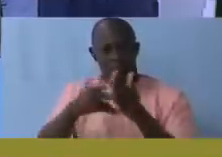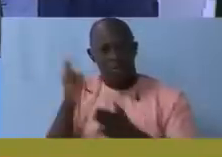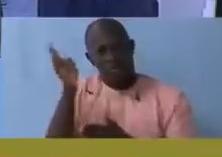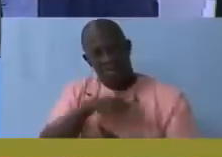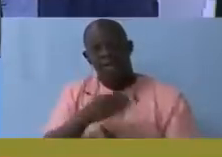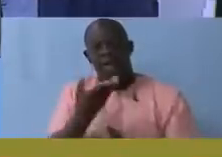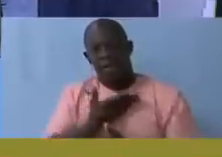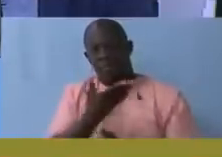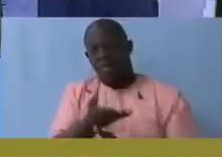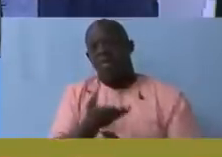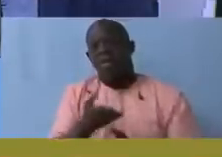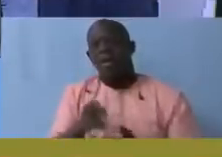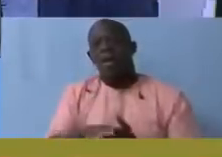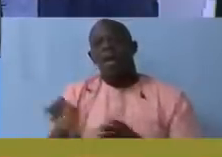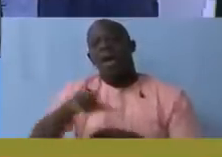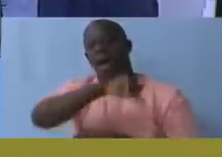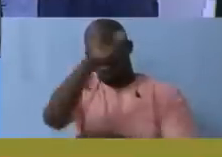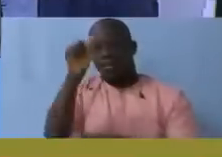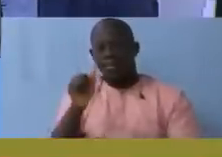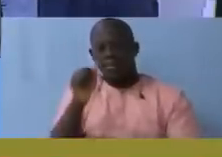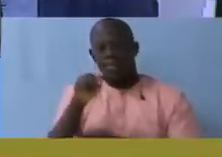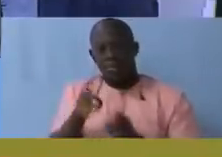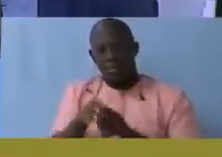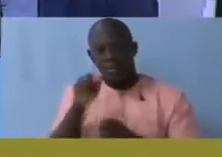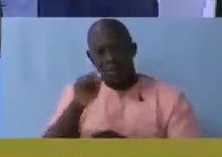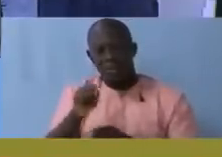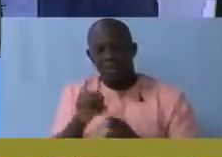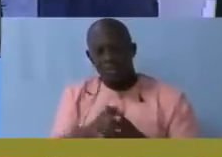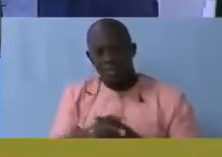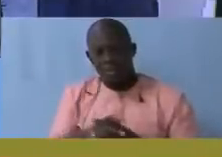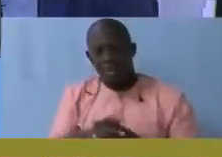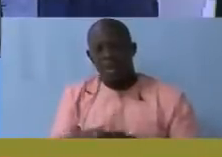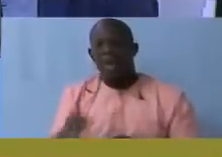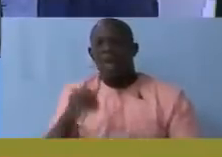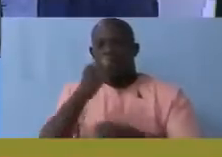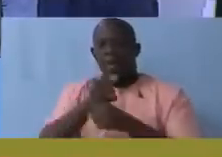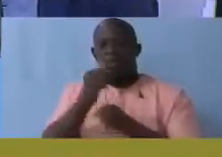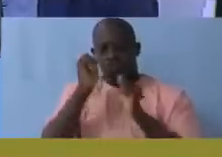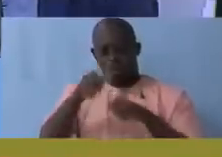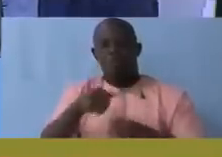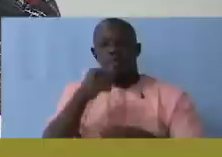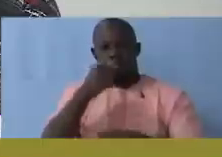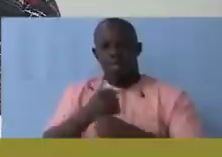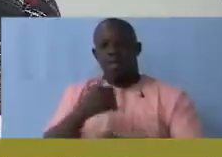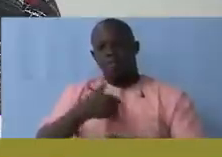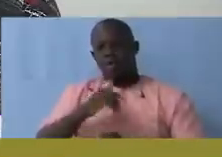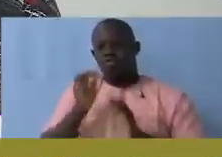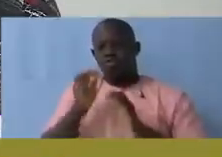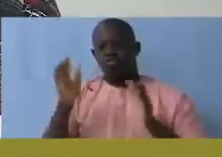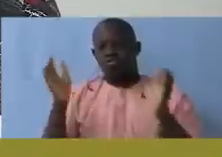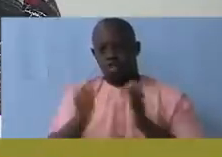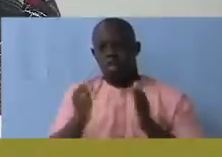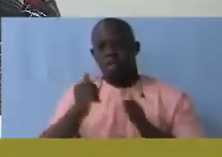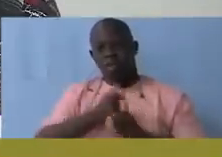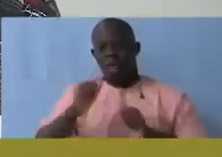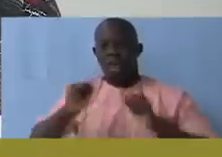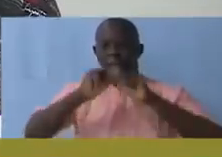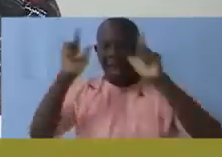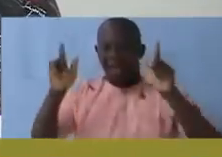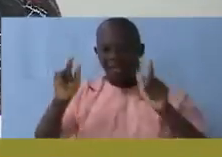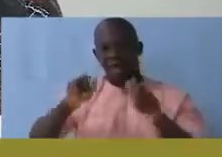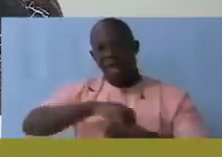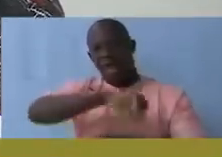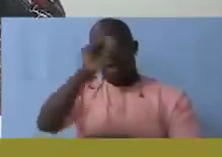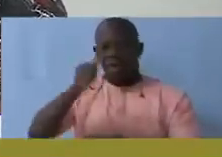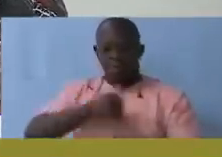You report, and that it cost my life. You were scared. It cost my family. You